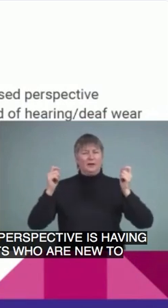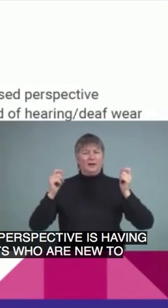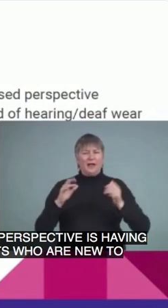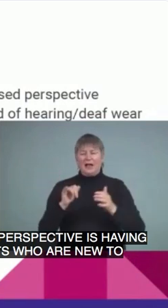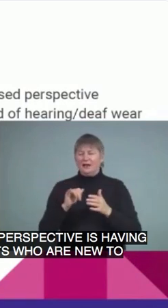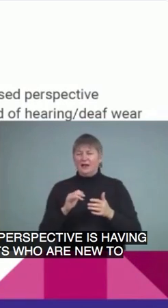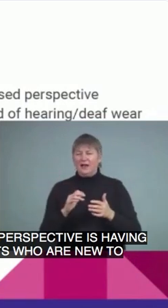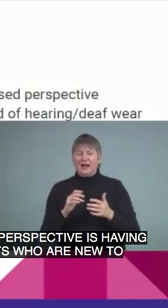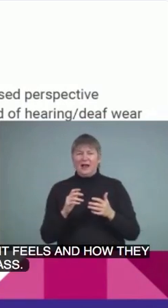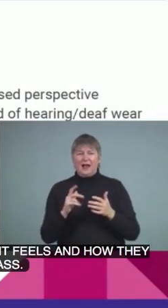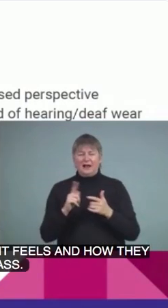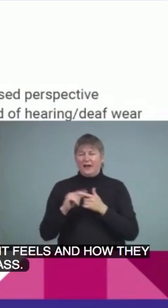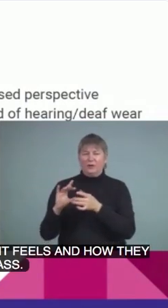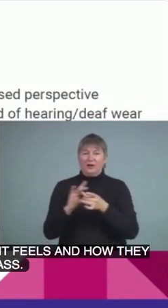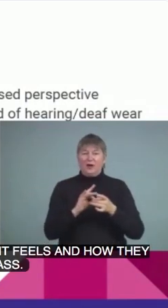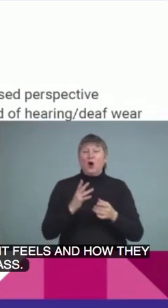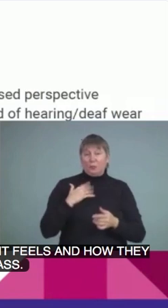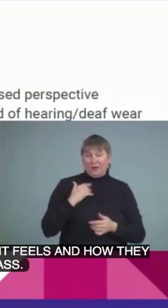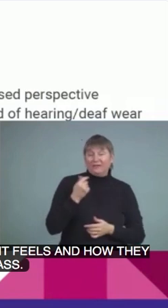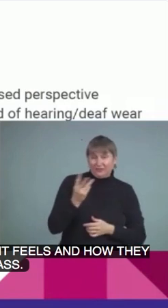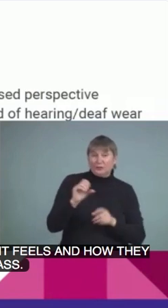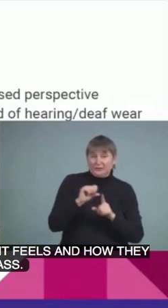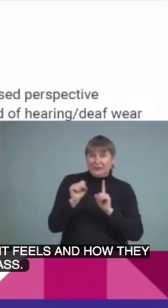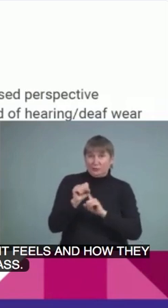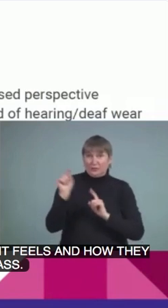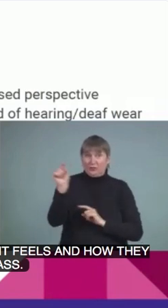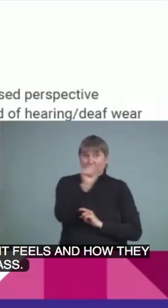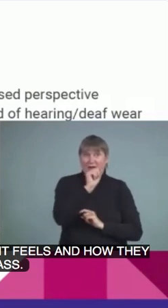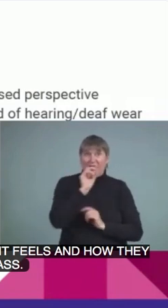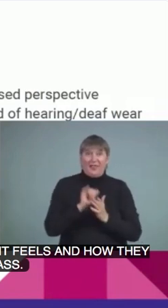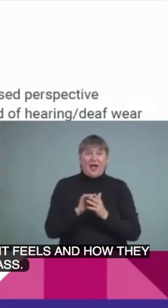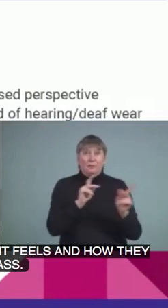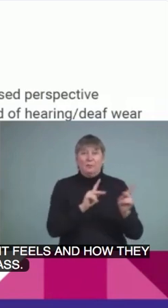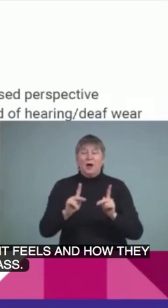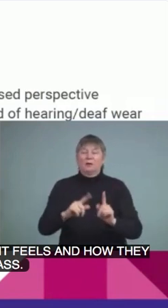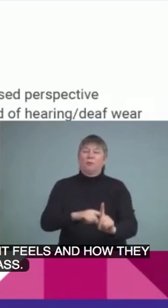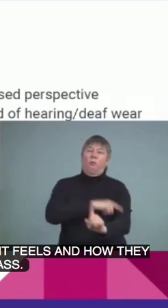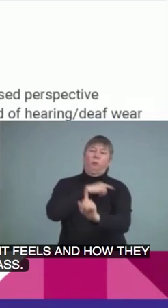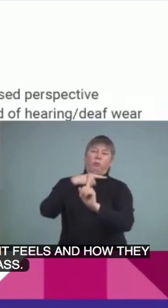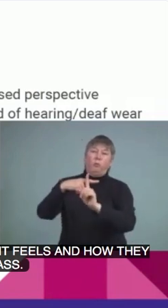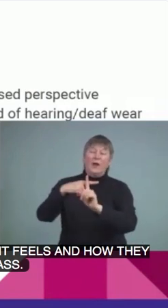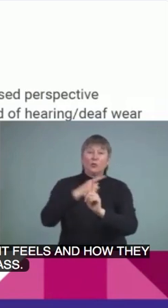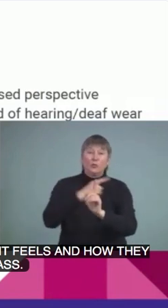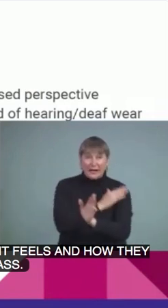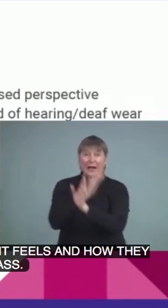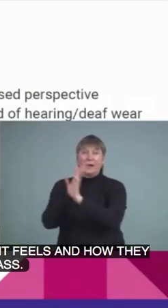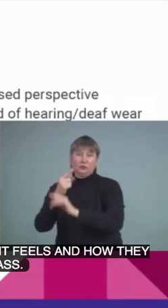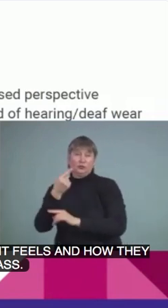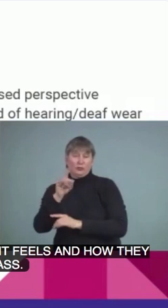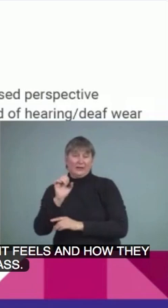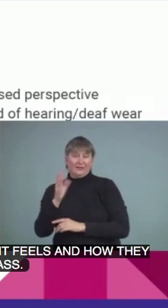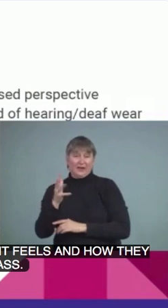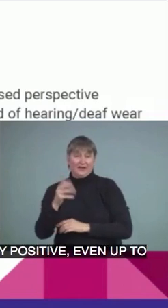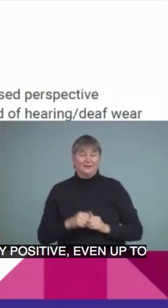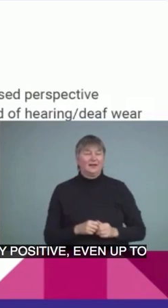class. We've had a few situations where it's been extremely positive, even up to grade five. Who